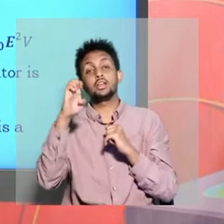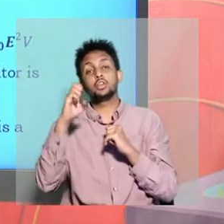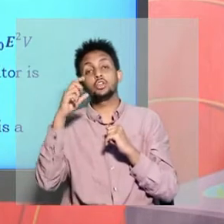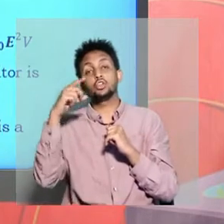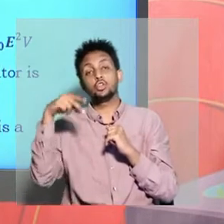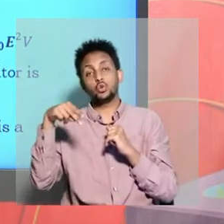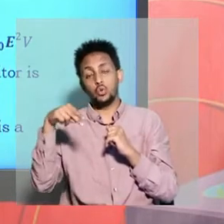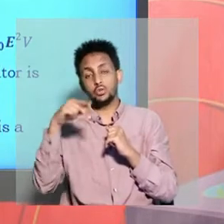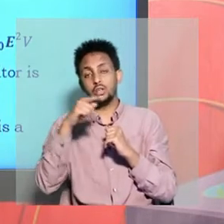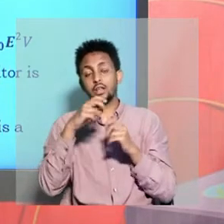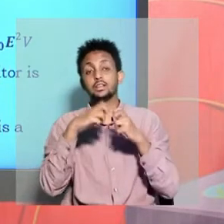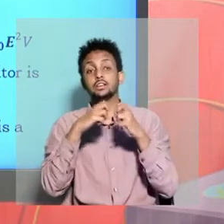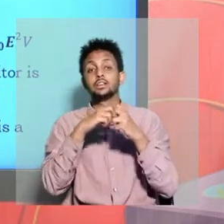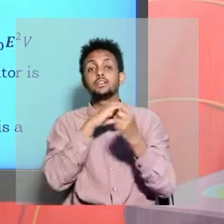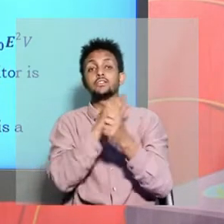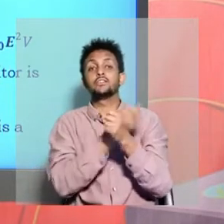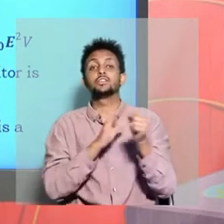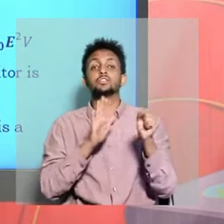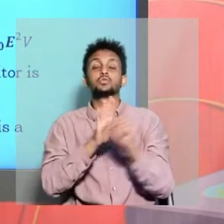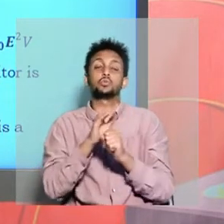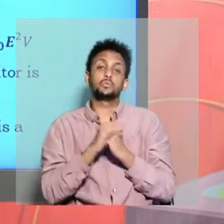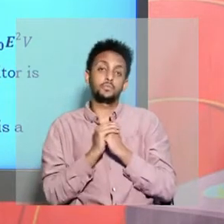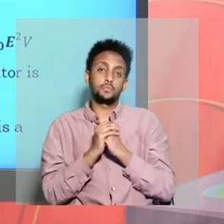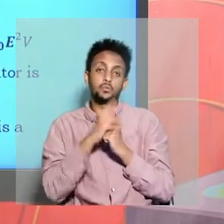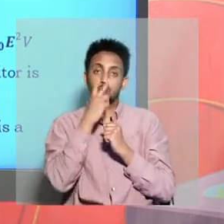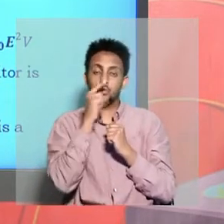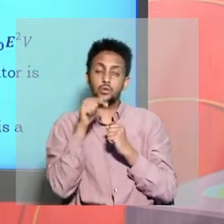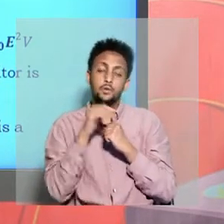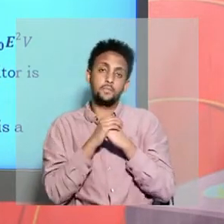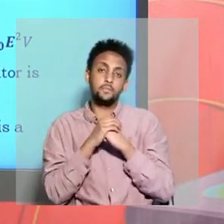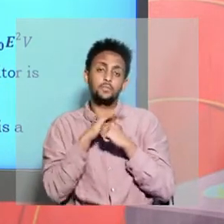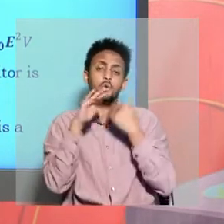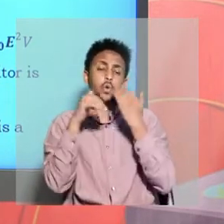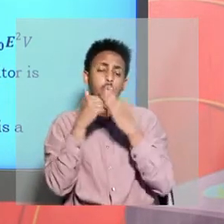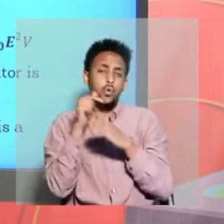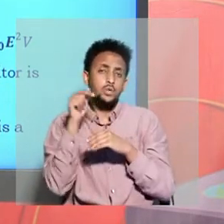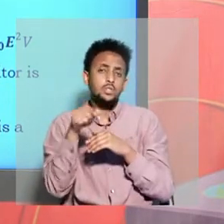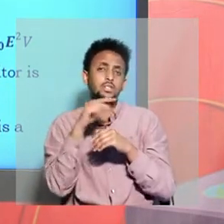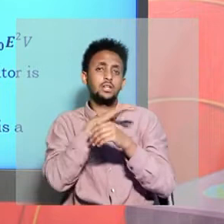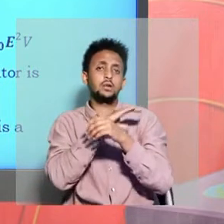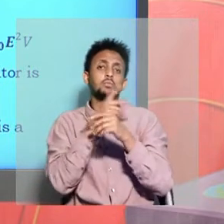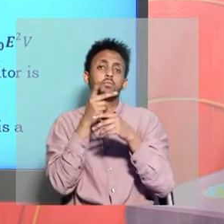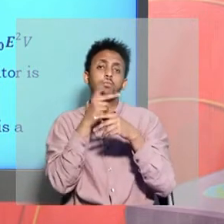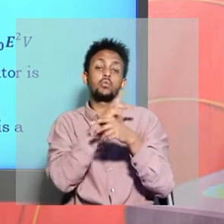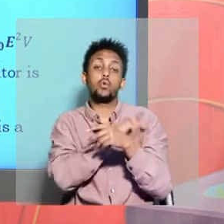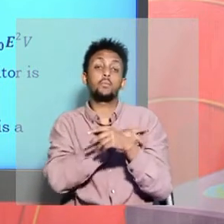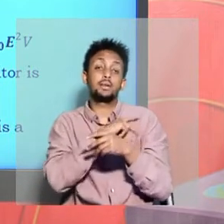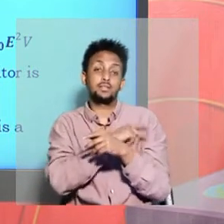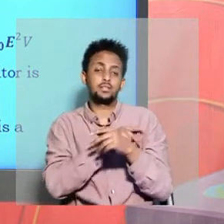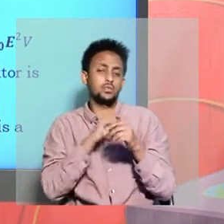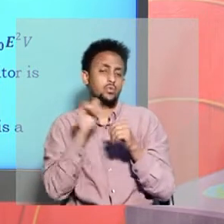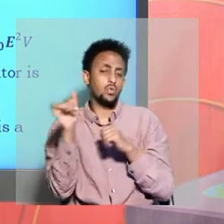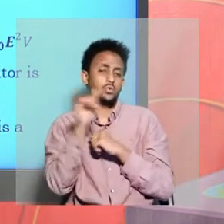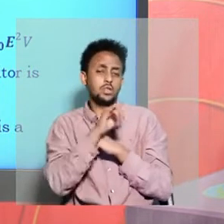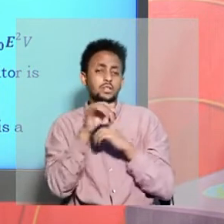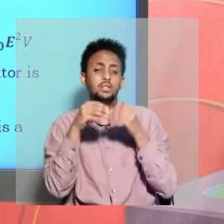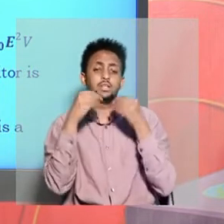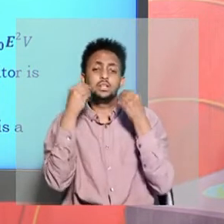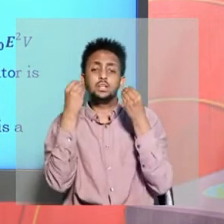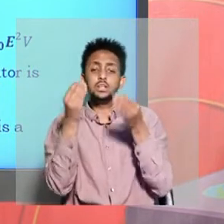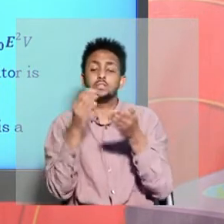D electric field strength squared. Look here, all those properties are constant for a